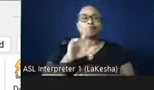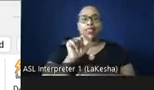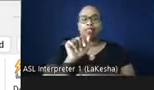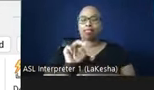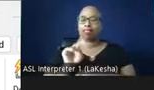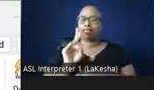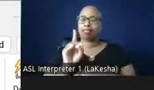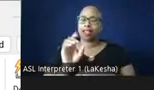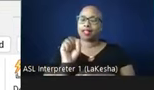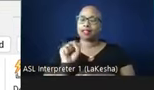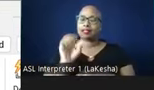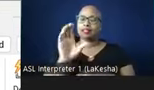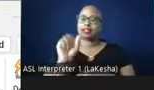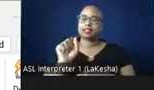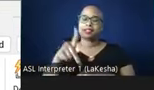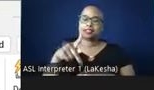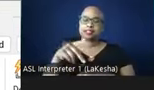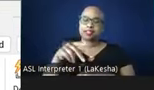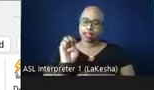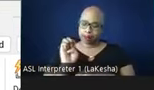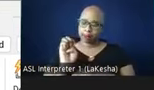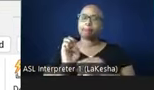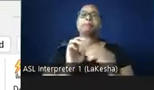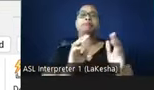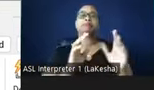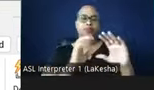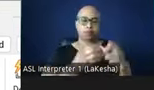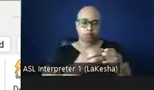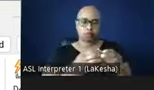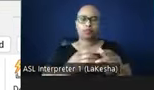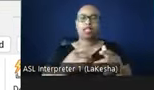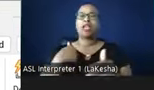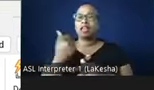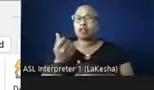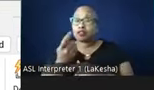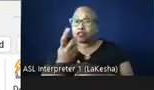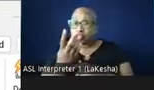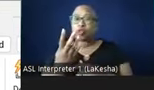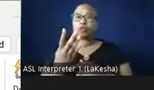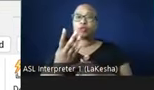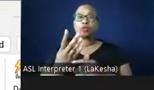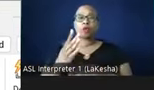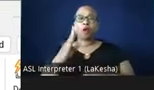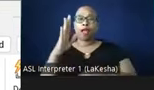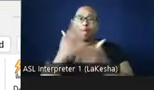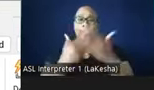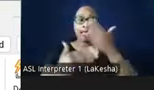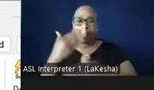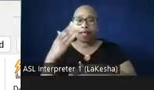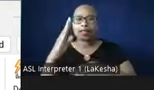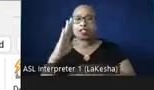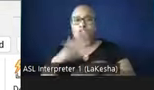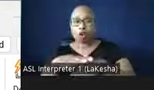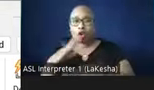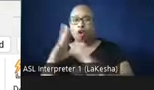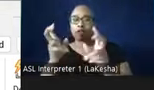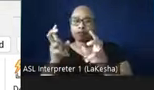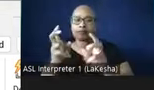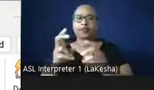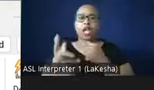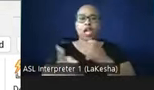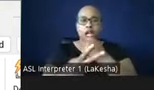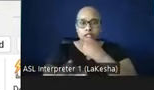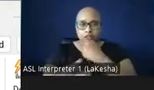communications people and a very smaller number of the hands-on conservation. And so listening to all of